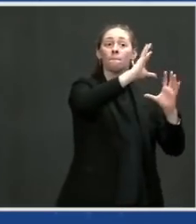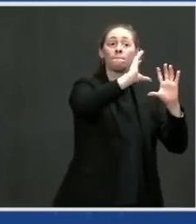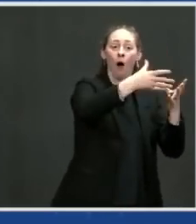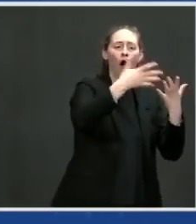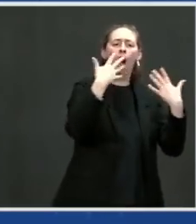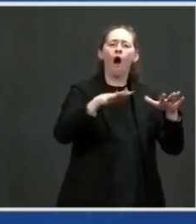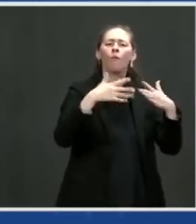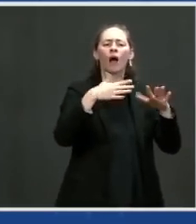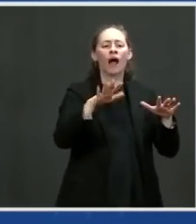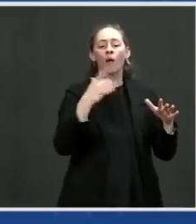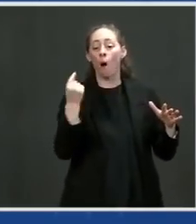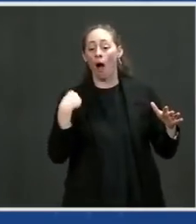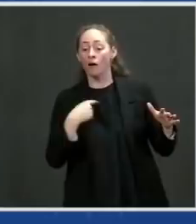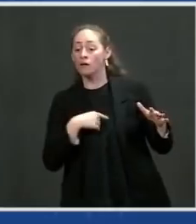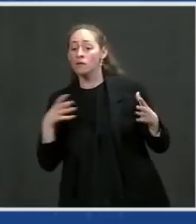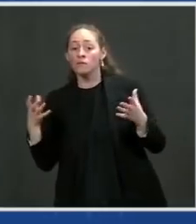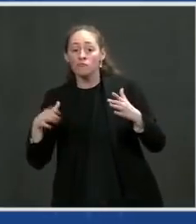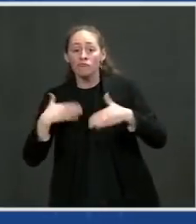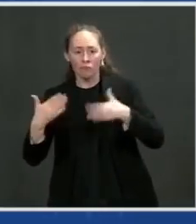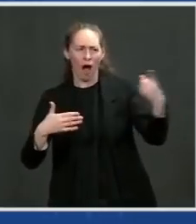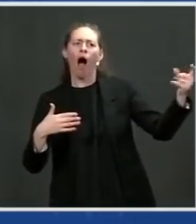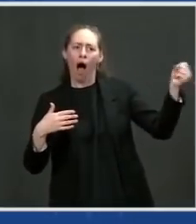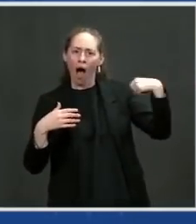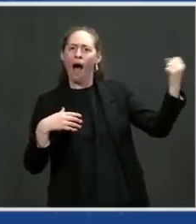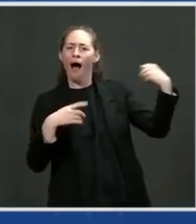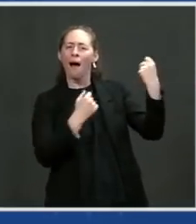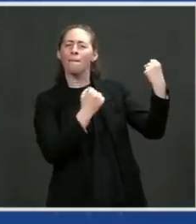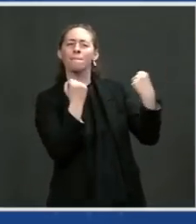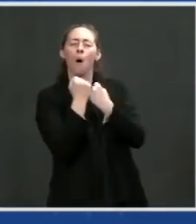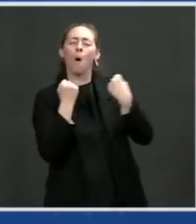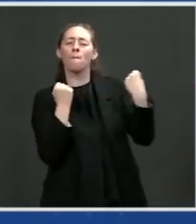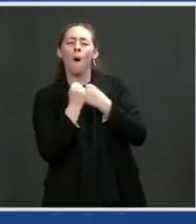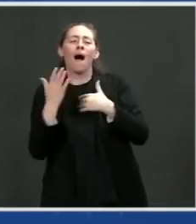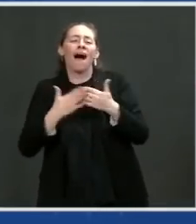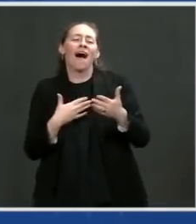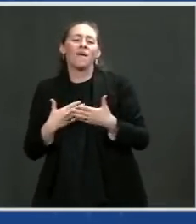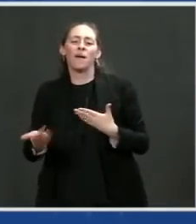Okay, where am I here? Let me see.